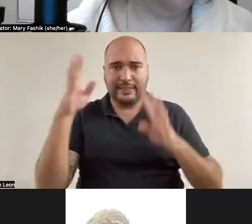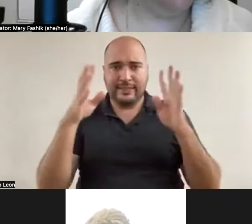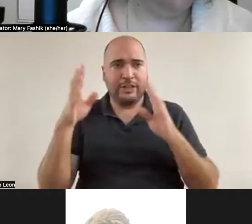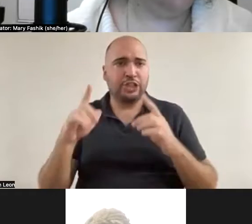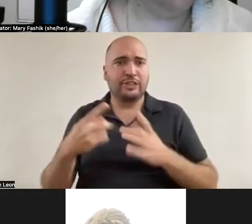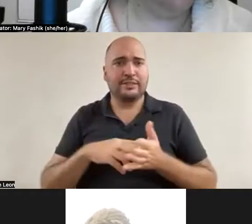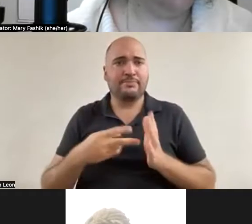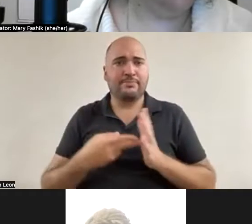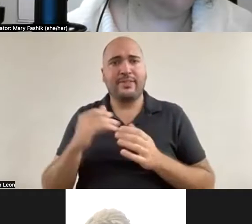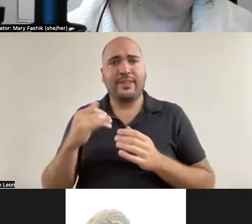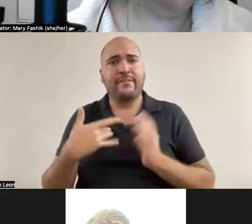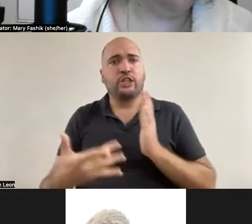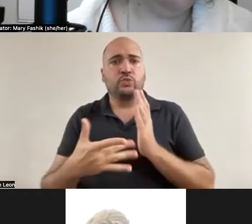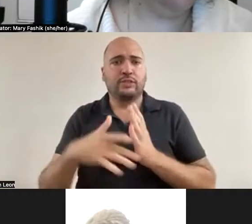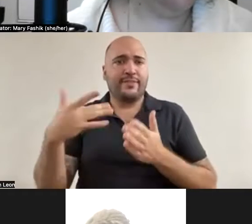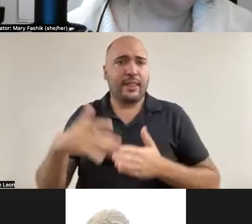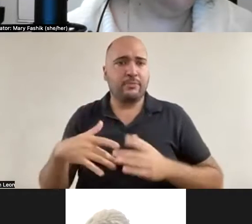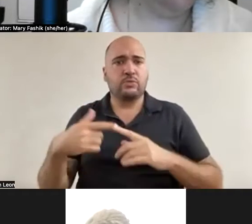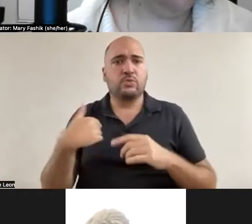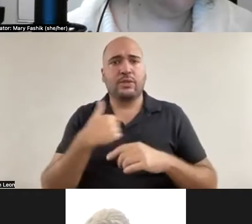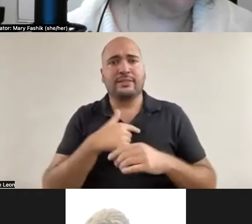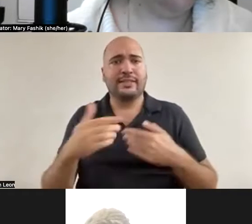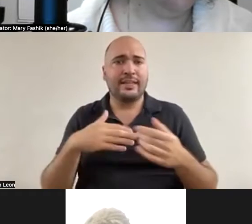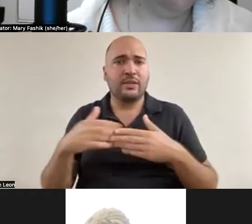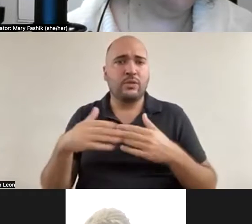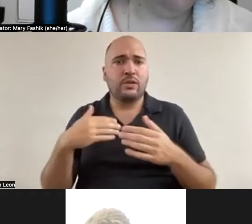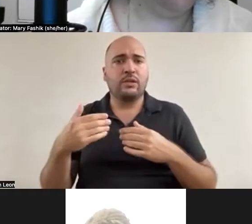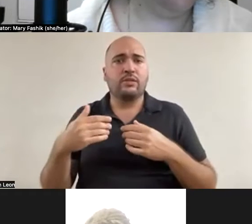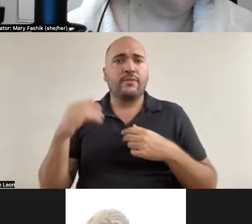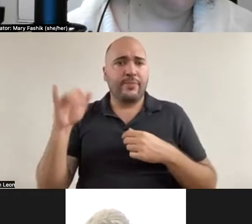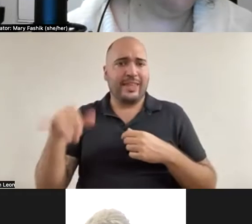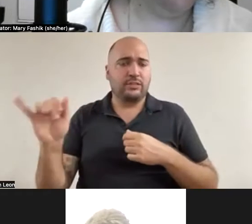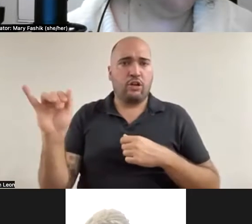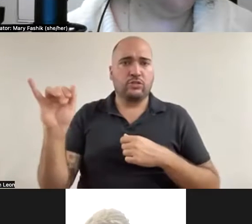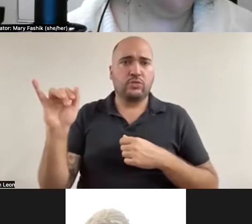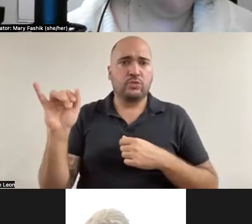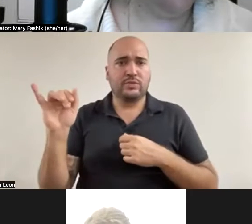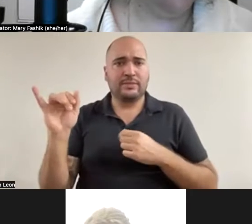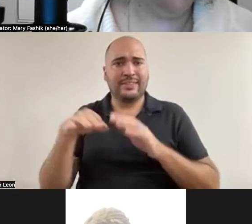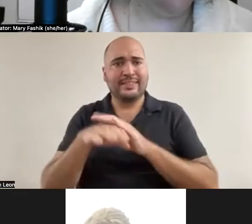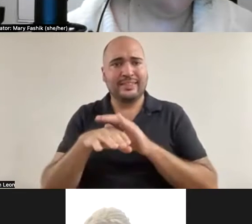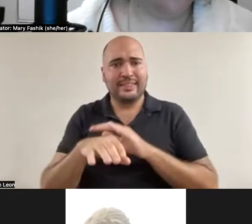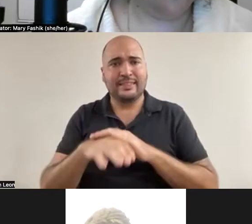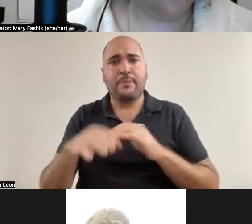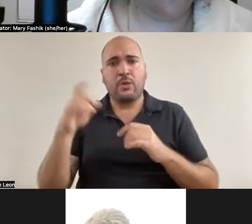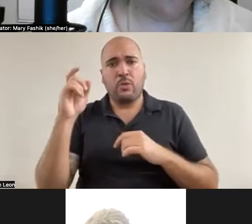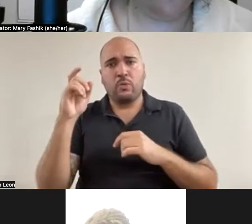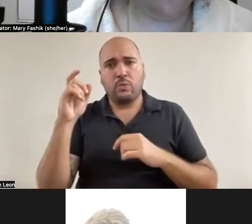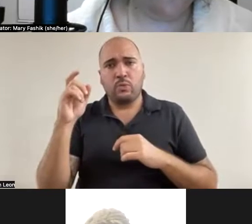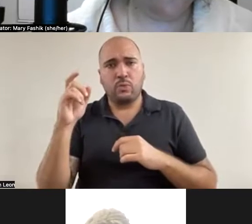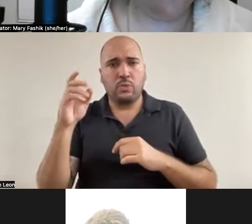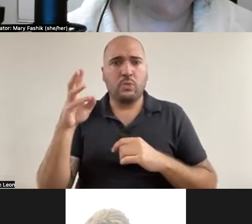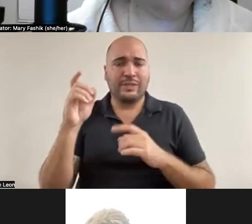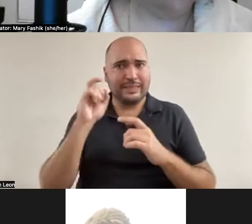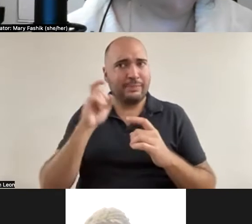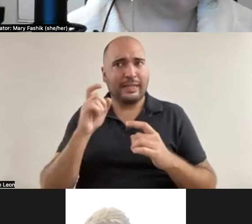that these tools are available to us anyway. So that's also accessibility wise as well. You know, when